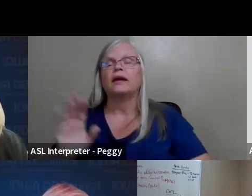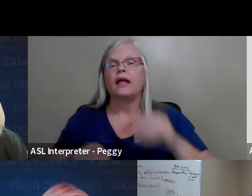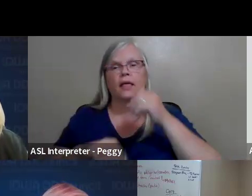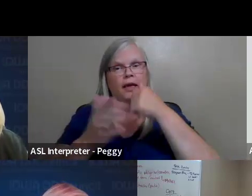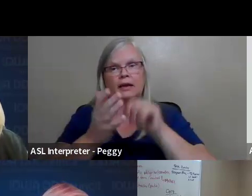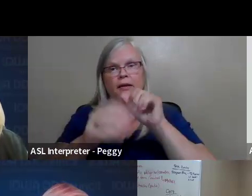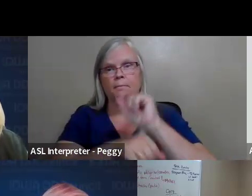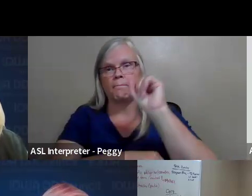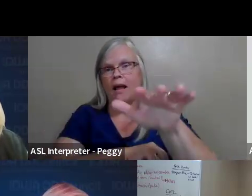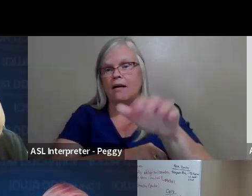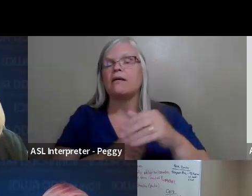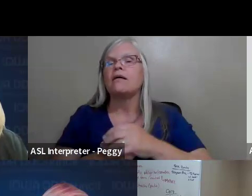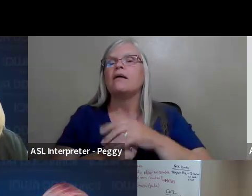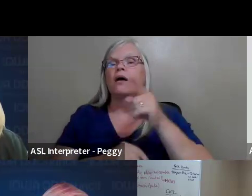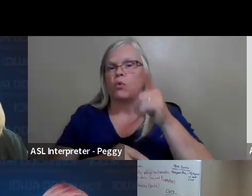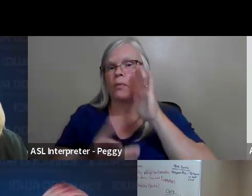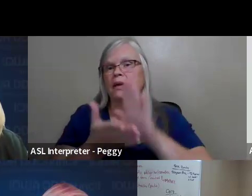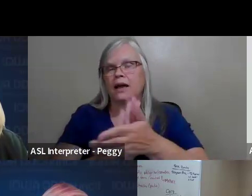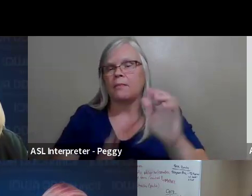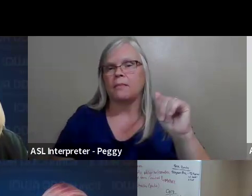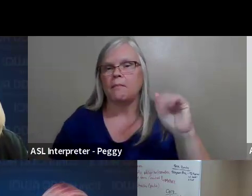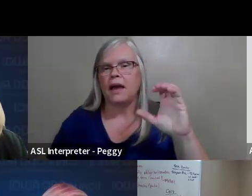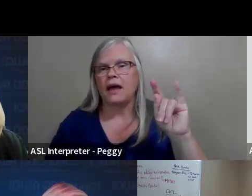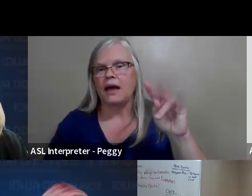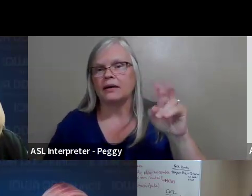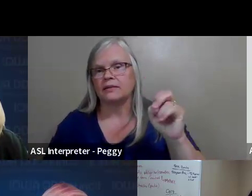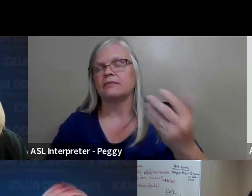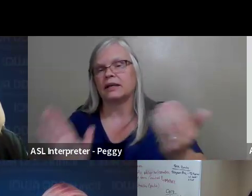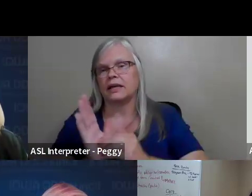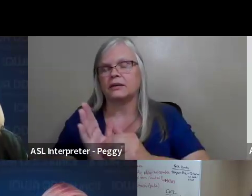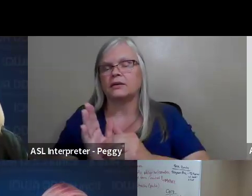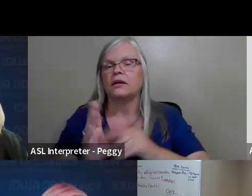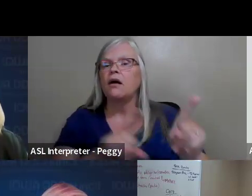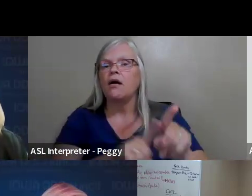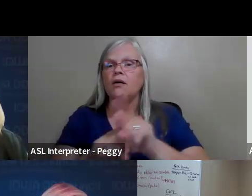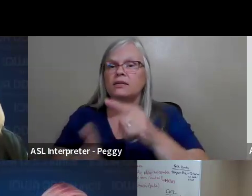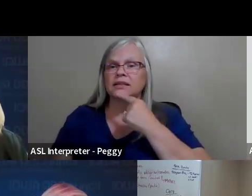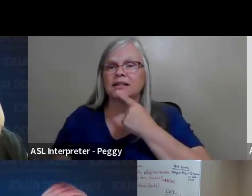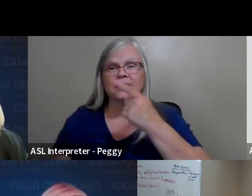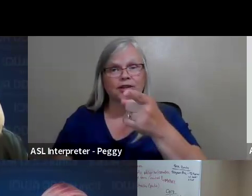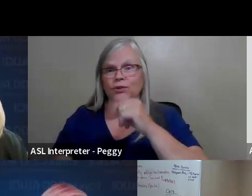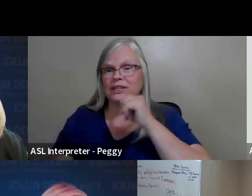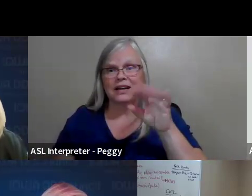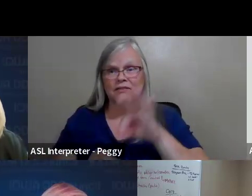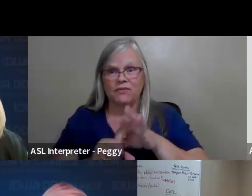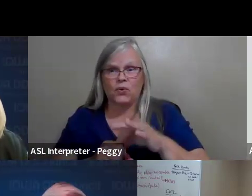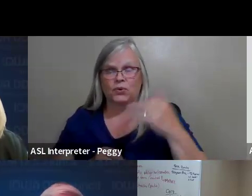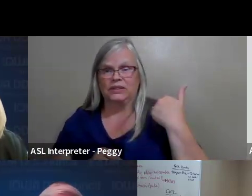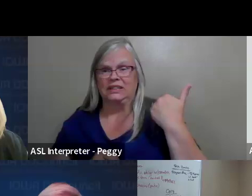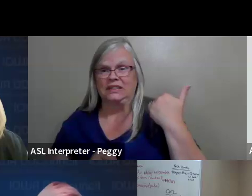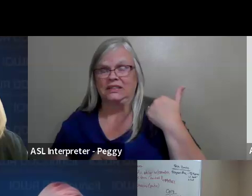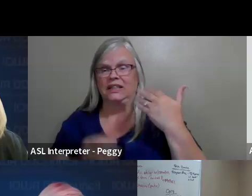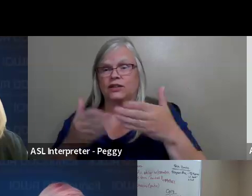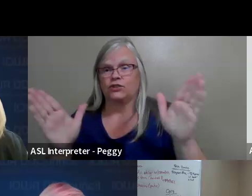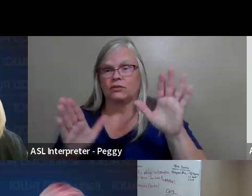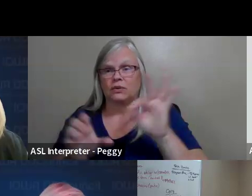us, and you'll be made active again. I will also say, if you didn't vote just in this last previous general